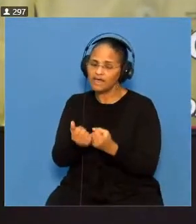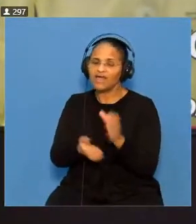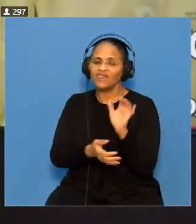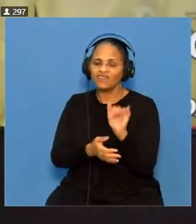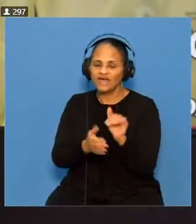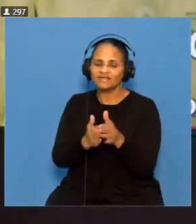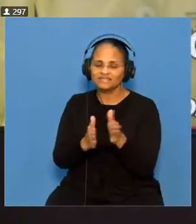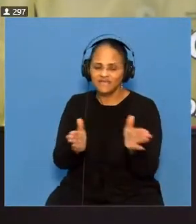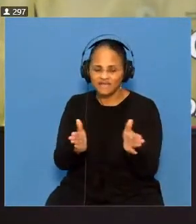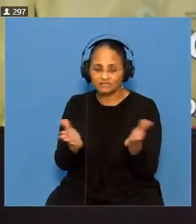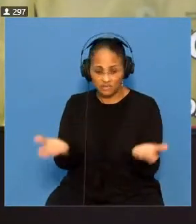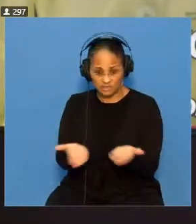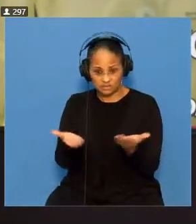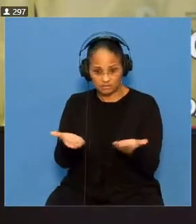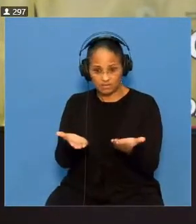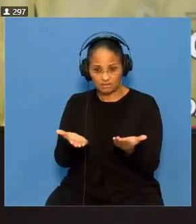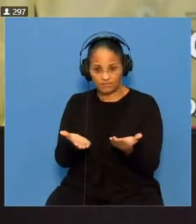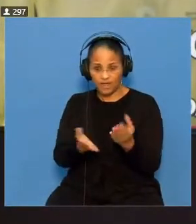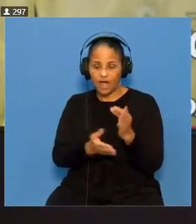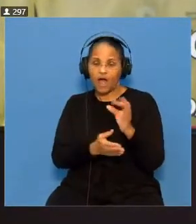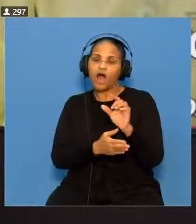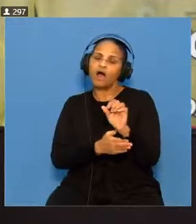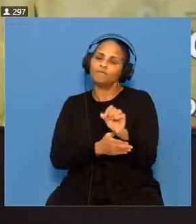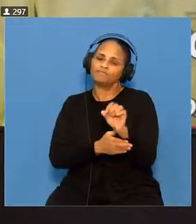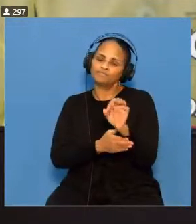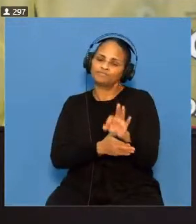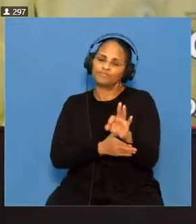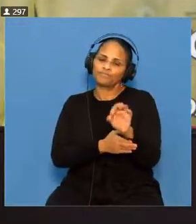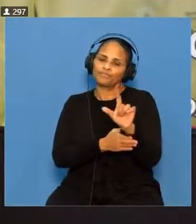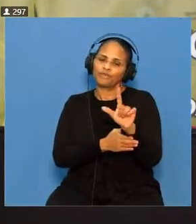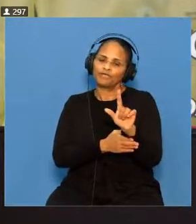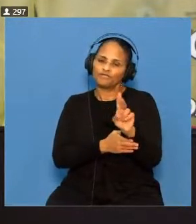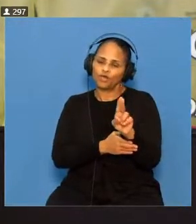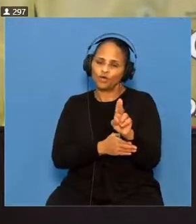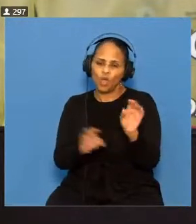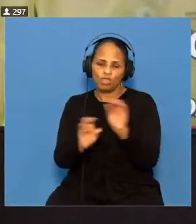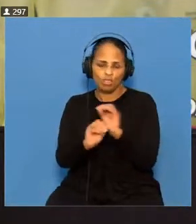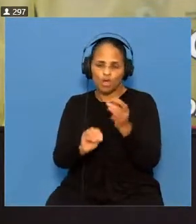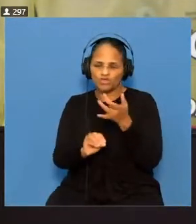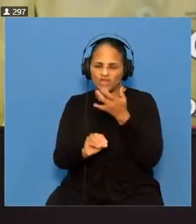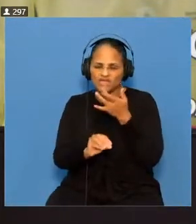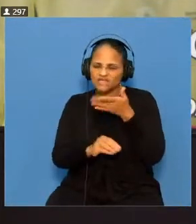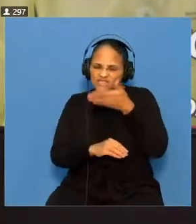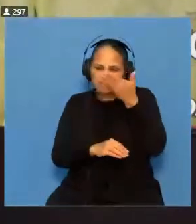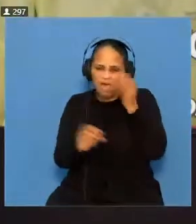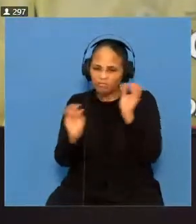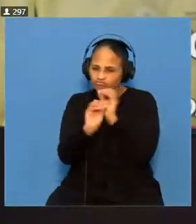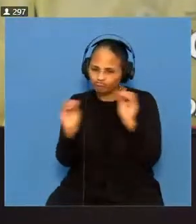are generally exhibited are flu-like symptoms, loss of taste, loss of smell,